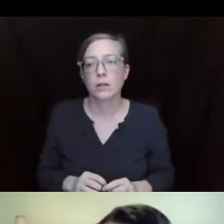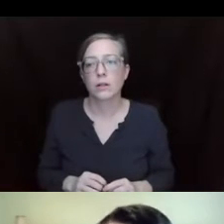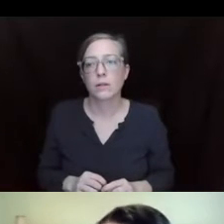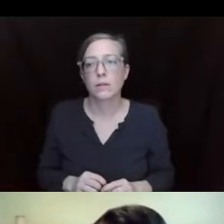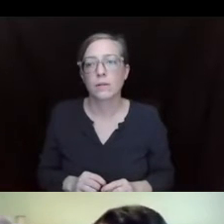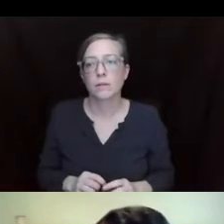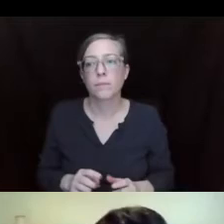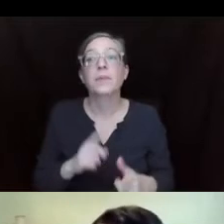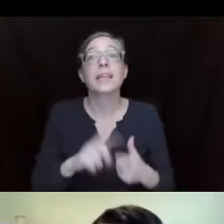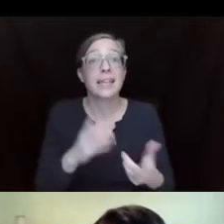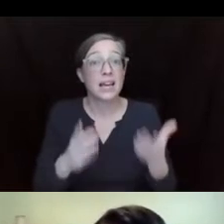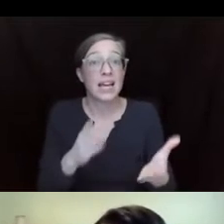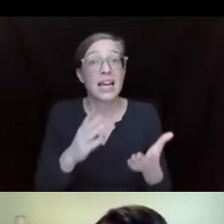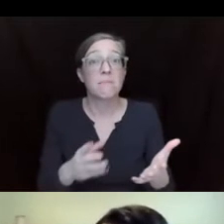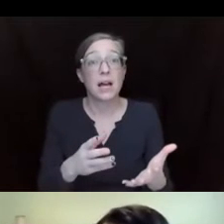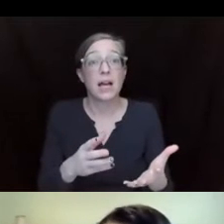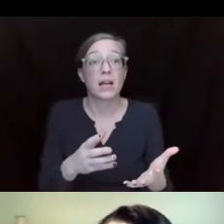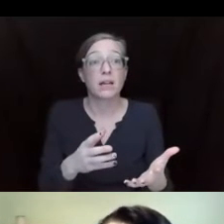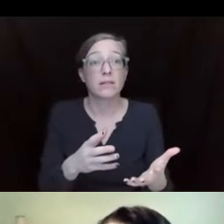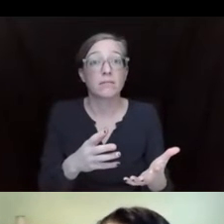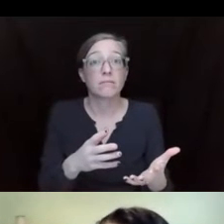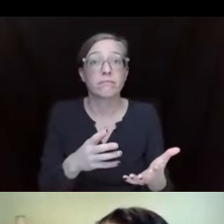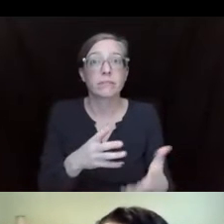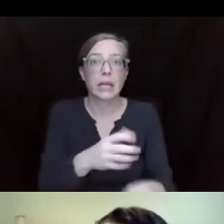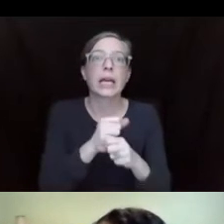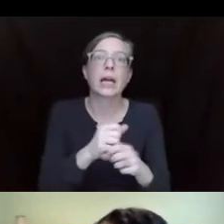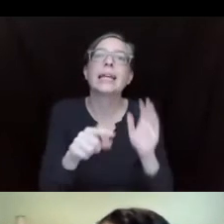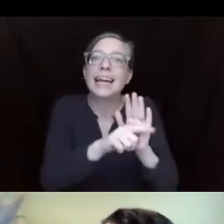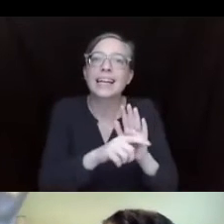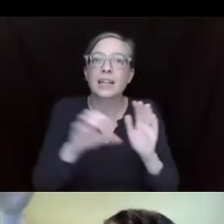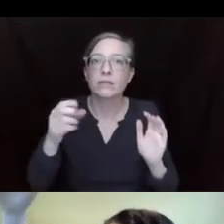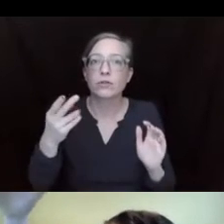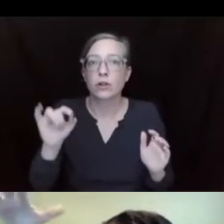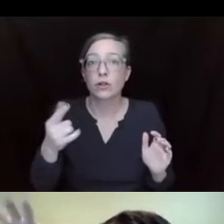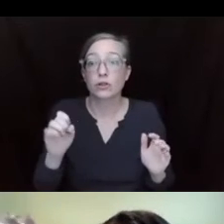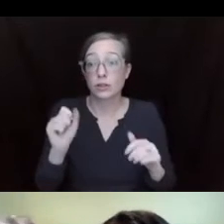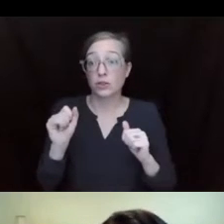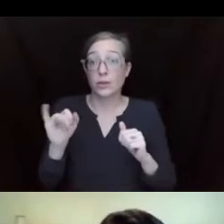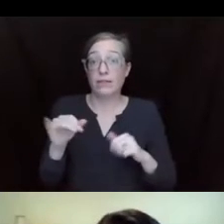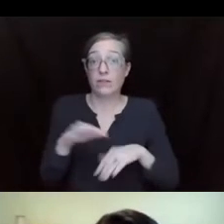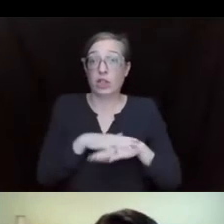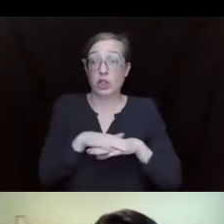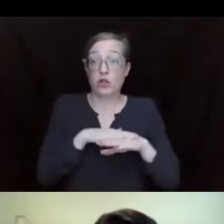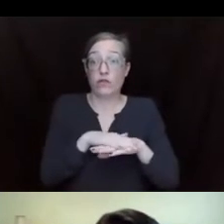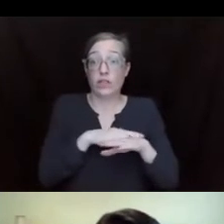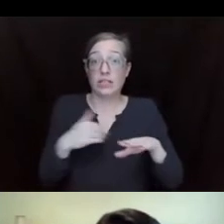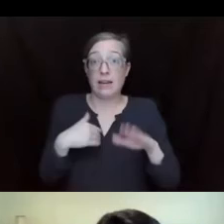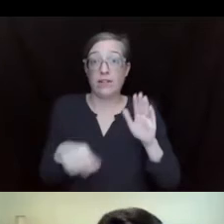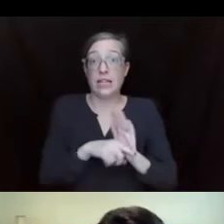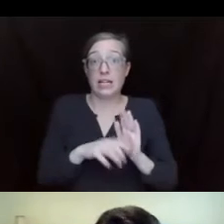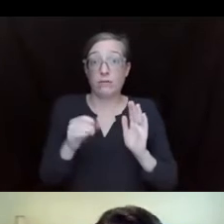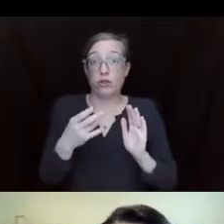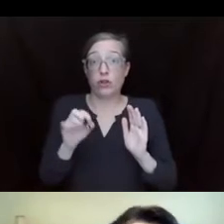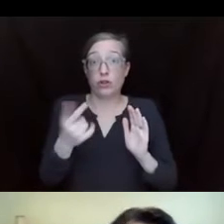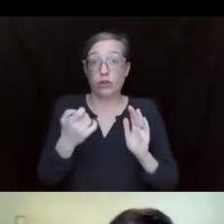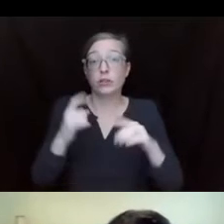charge. So if I have ions floating, if the surface has a negative charge, positive ions are going to be attracted to that charge.